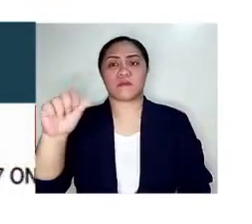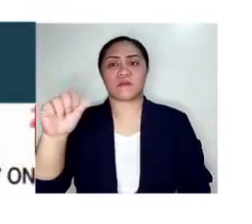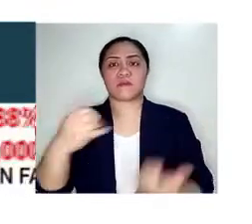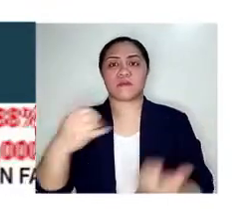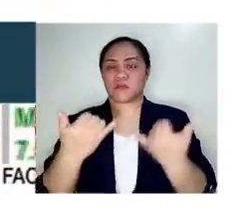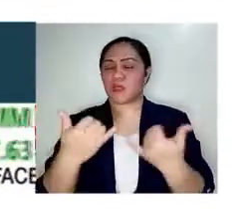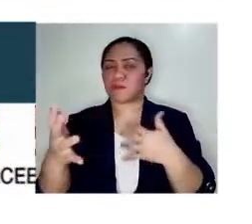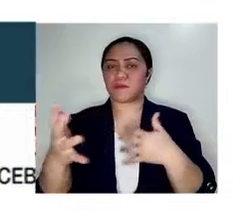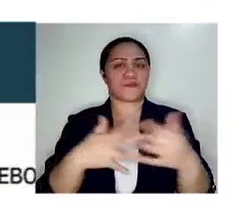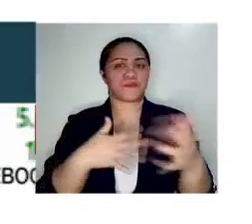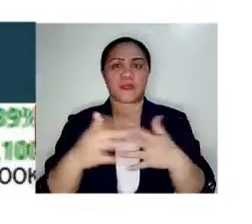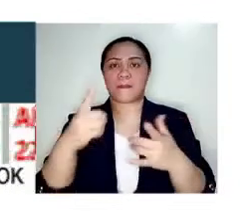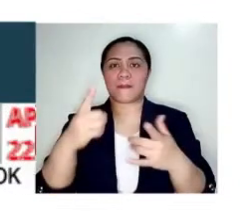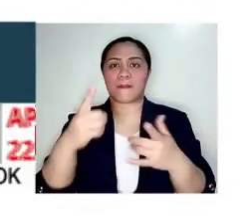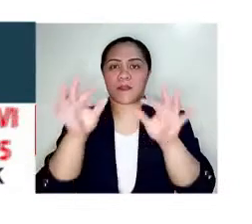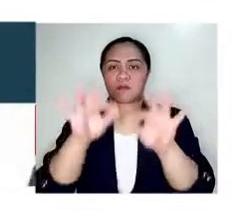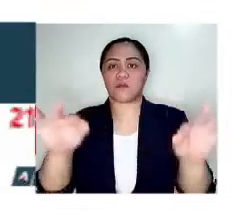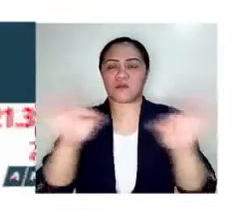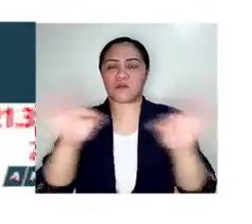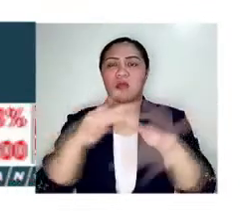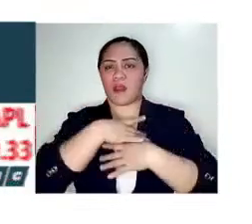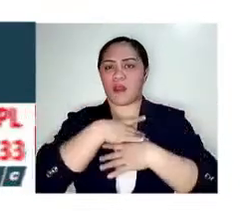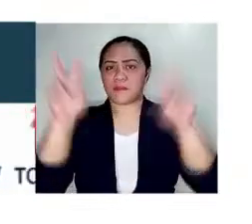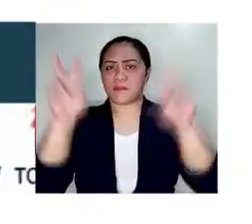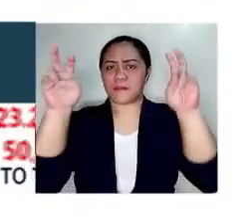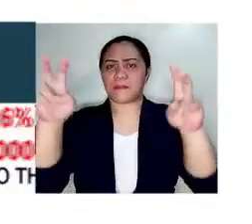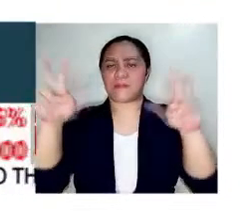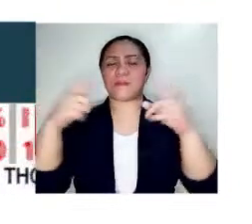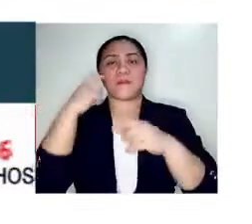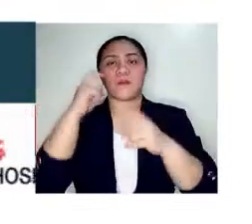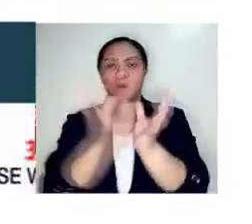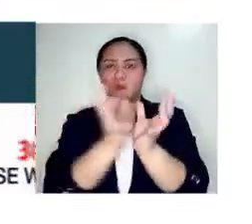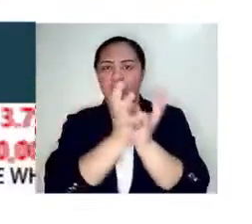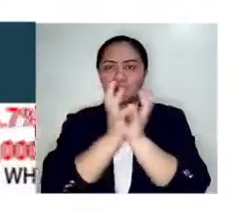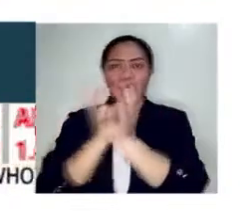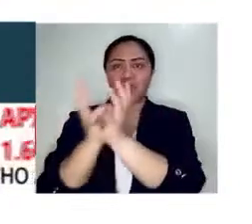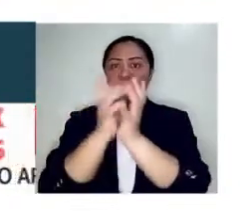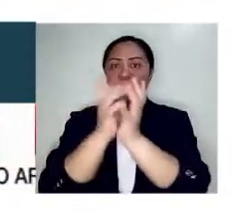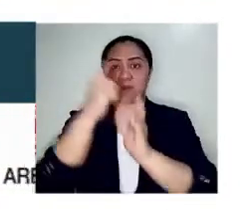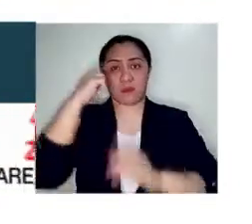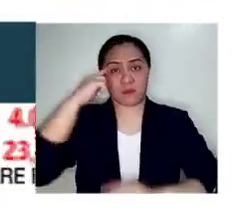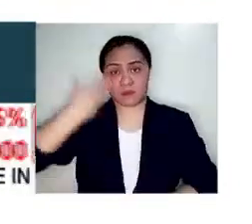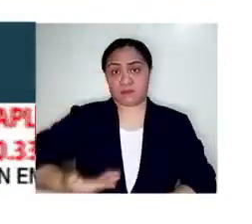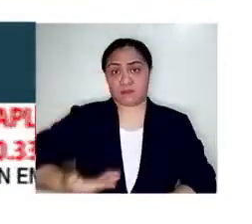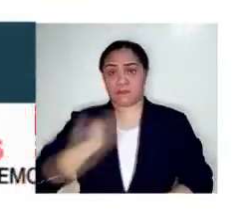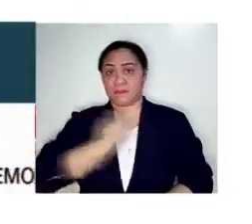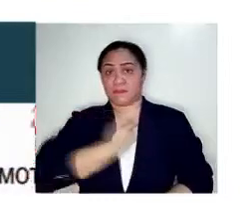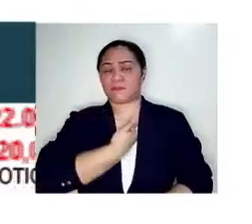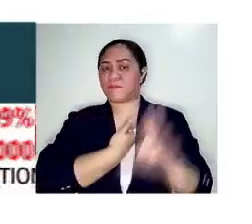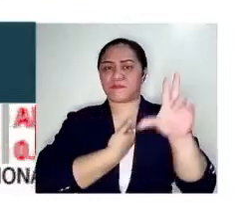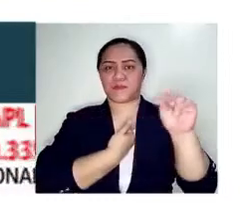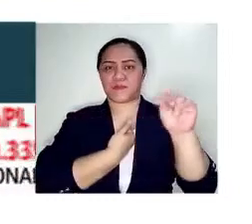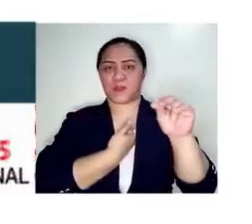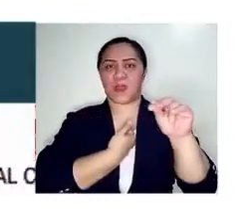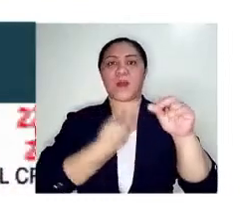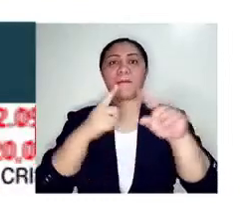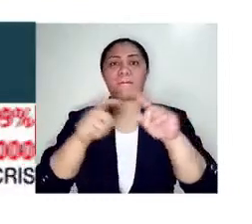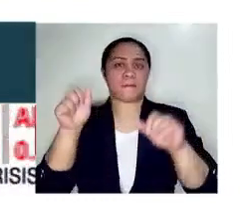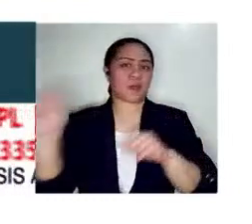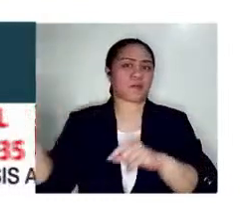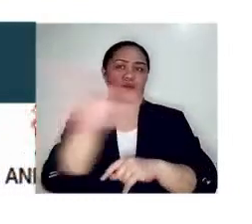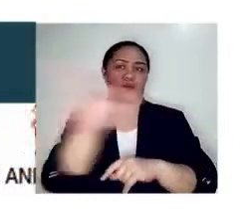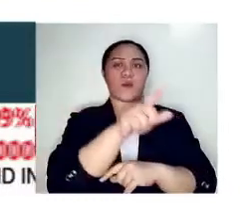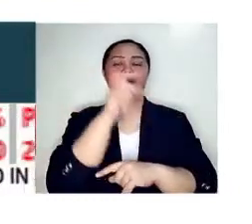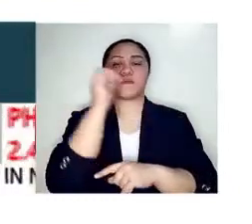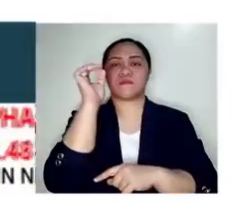unity. They like this message that this is a victory for us, the country, and not for me and my party. And it's a good first start. Now, words are one